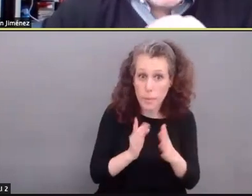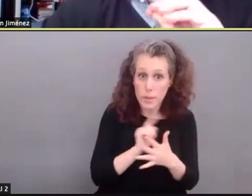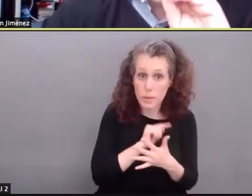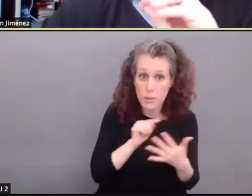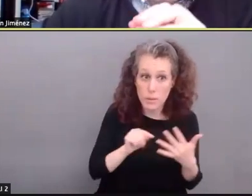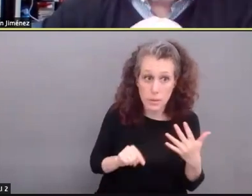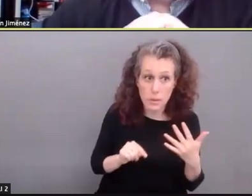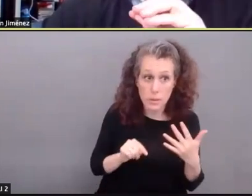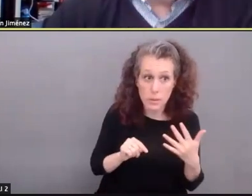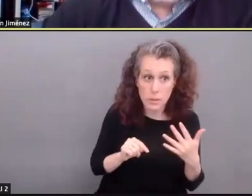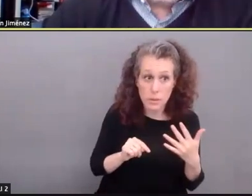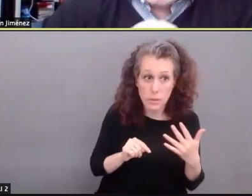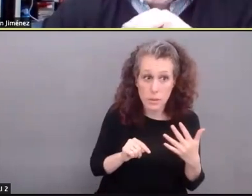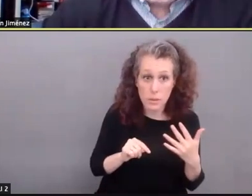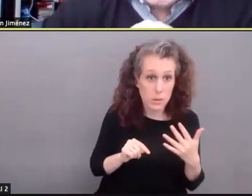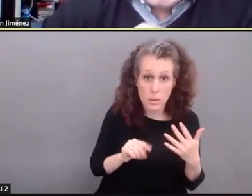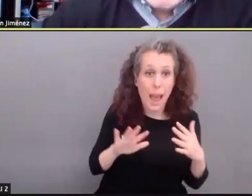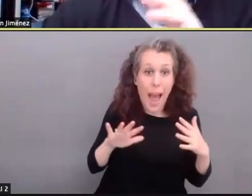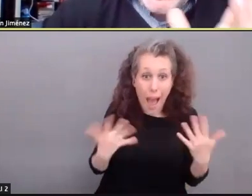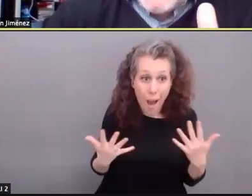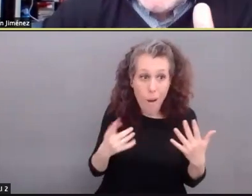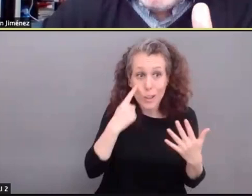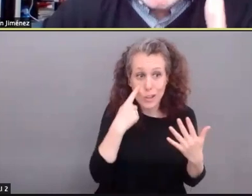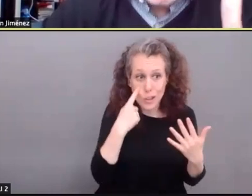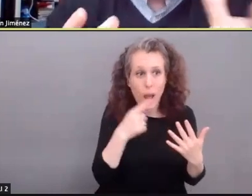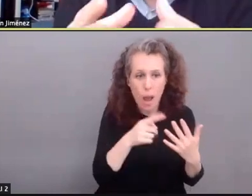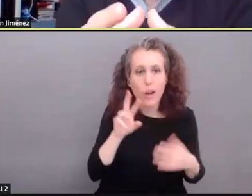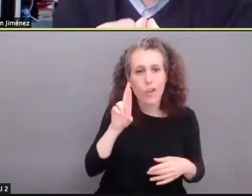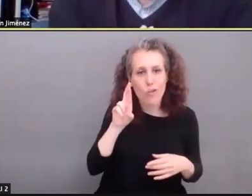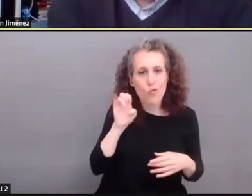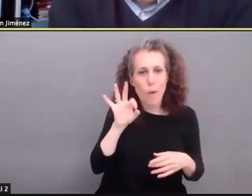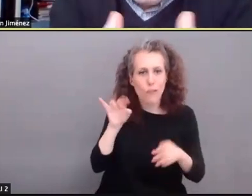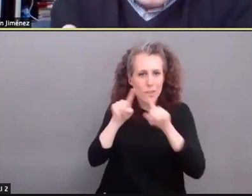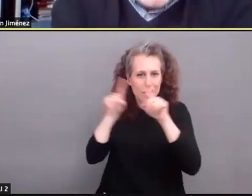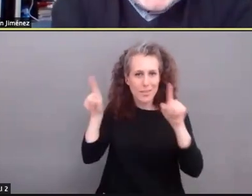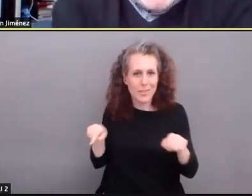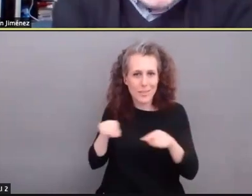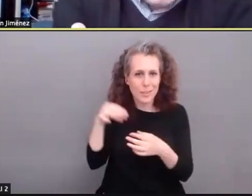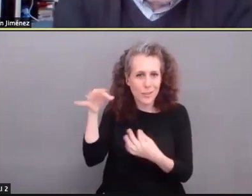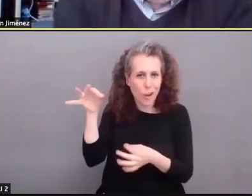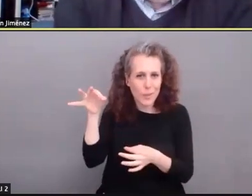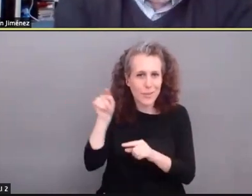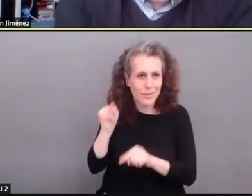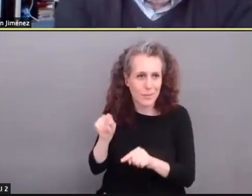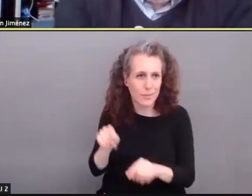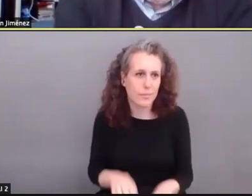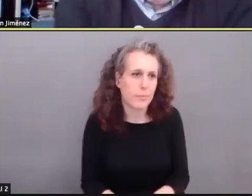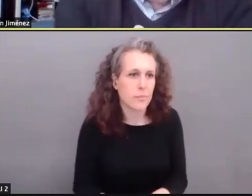is necessary to check with a reference document. The reference document is possibility.